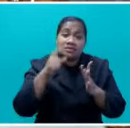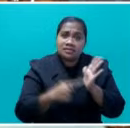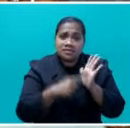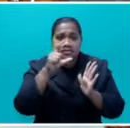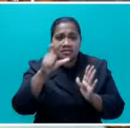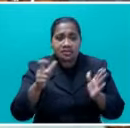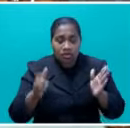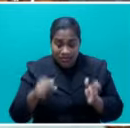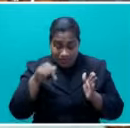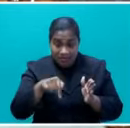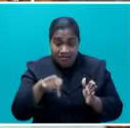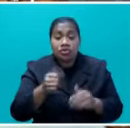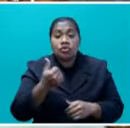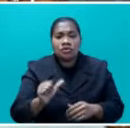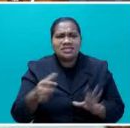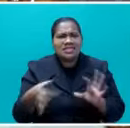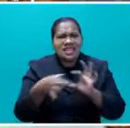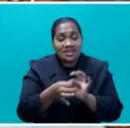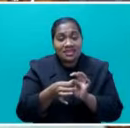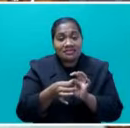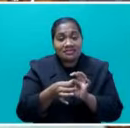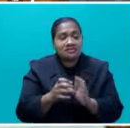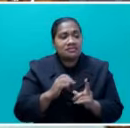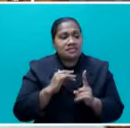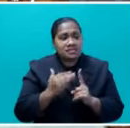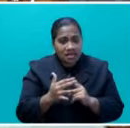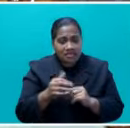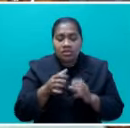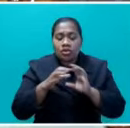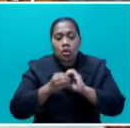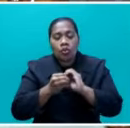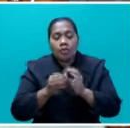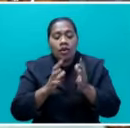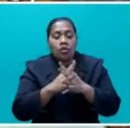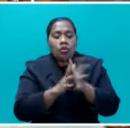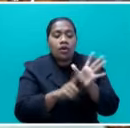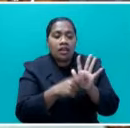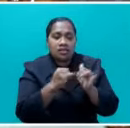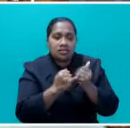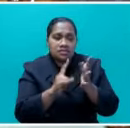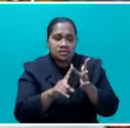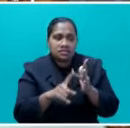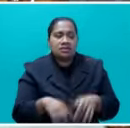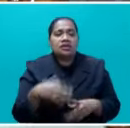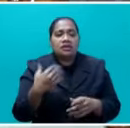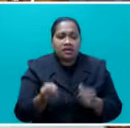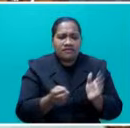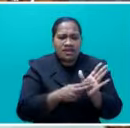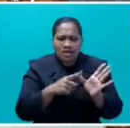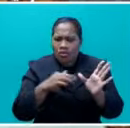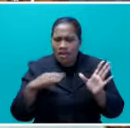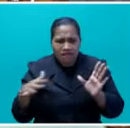is used as a linking site in Wailesi. It's owned by Wailesi, co-located with Digicel. Nakomba Levu, which covers Suva